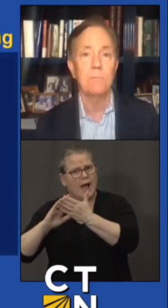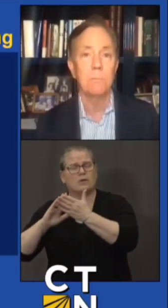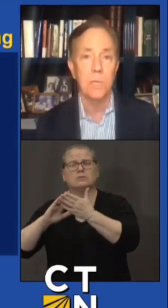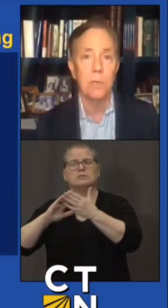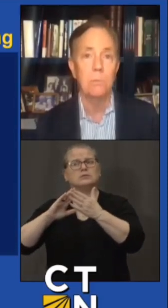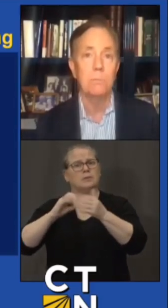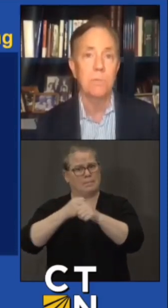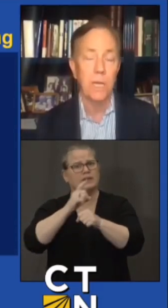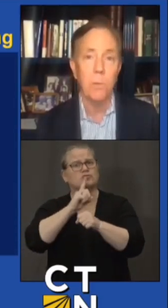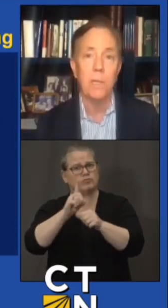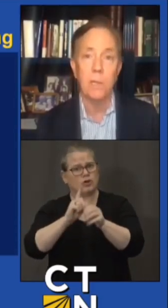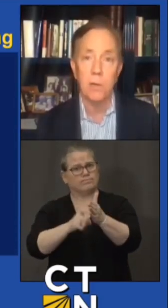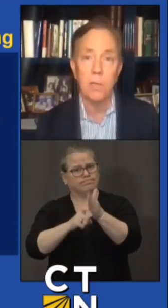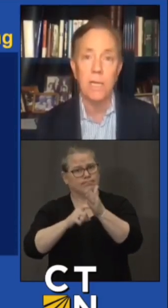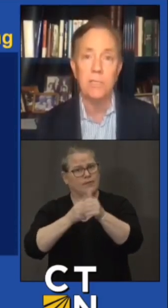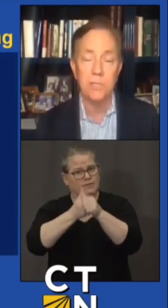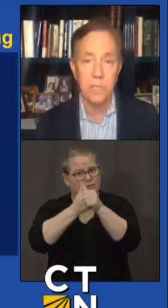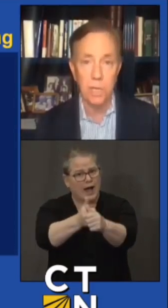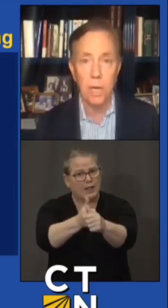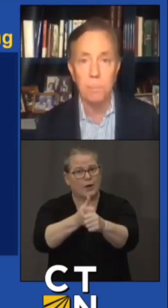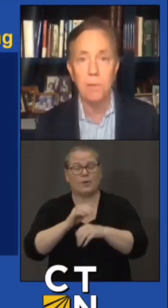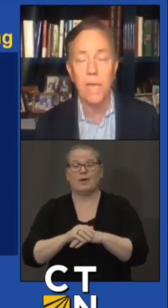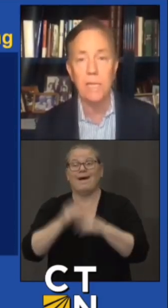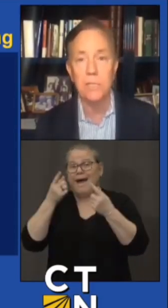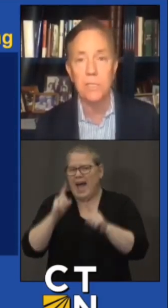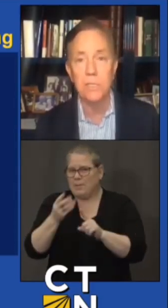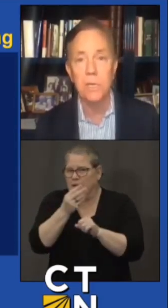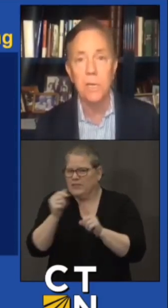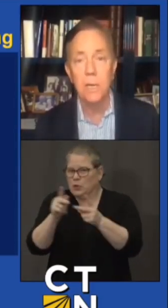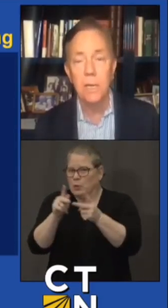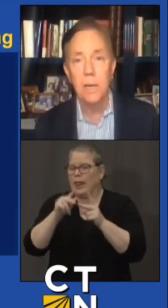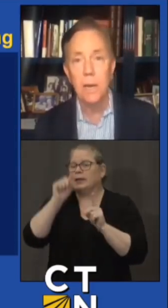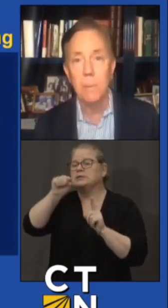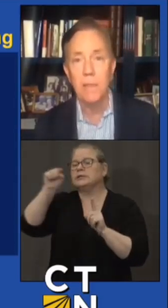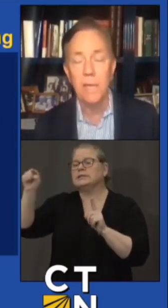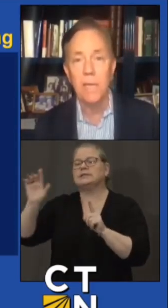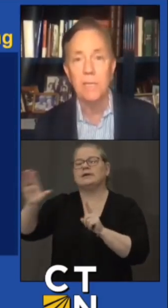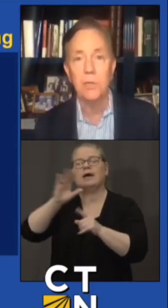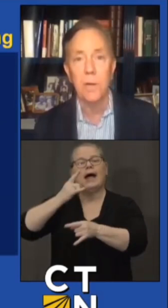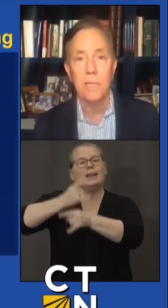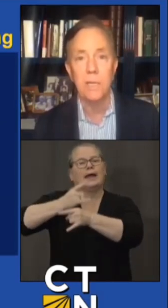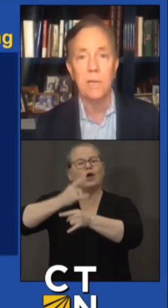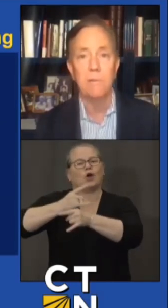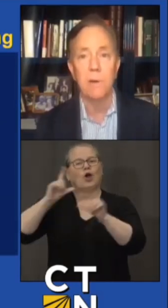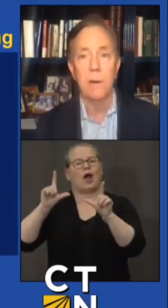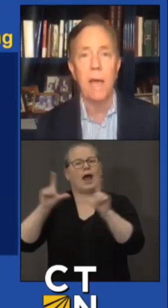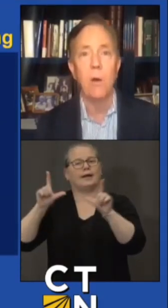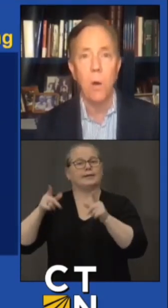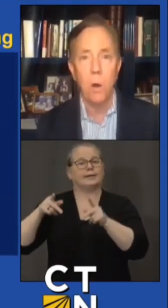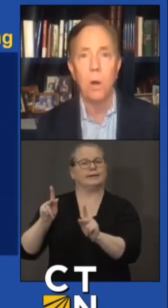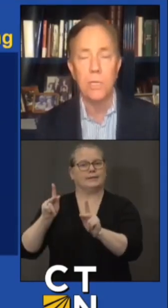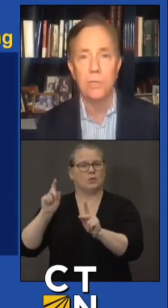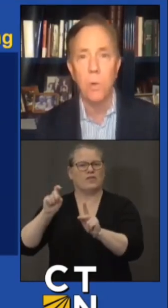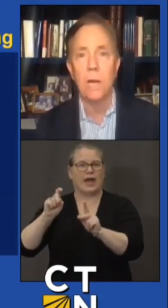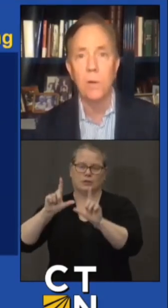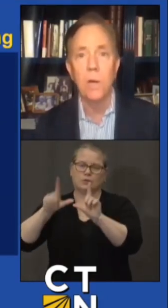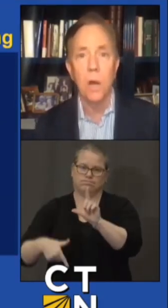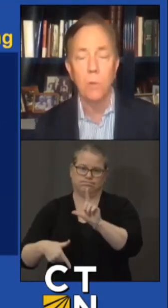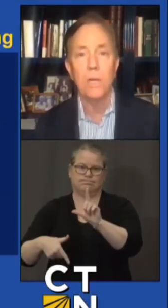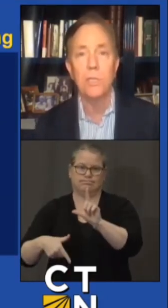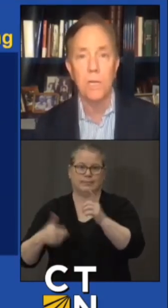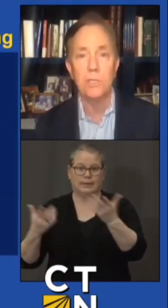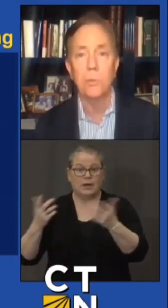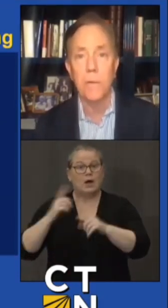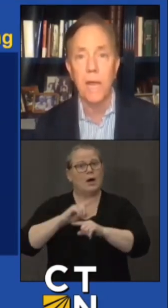to, take away the liquor license in a couple of cases. But I think it gives you an idea of how hard as well